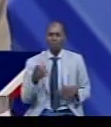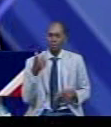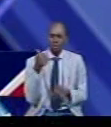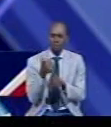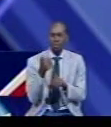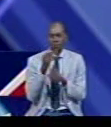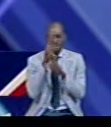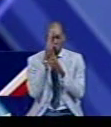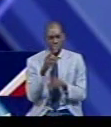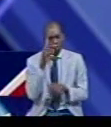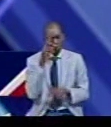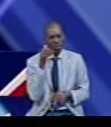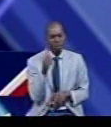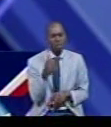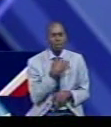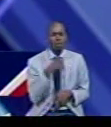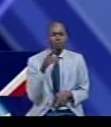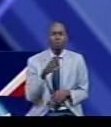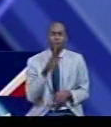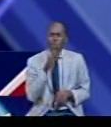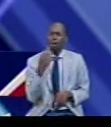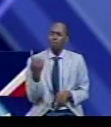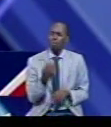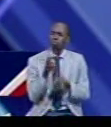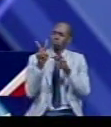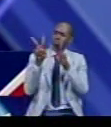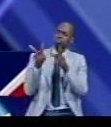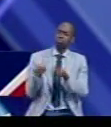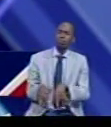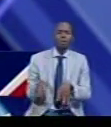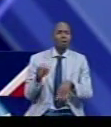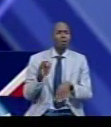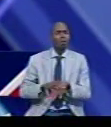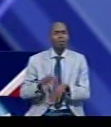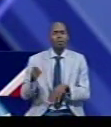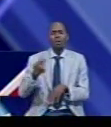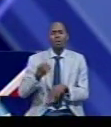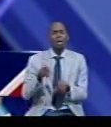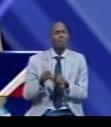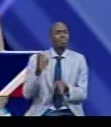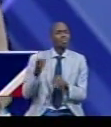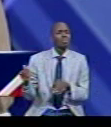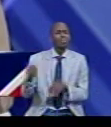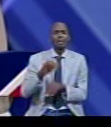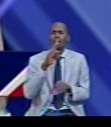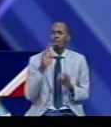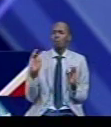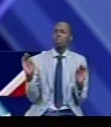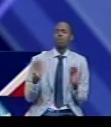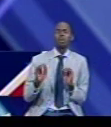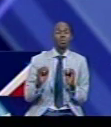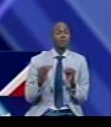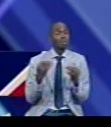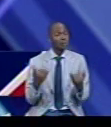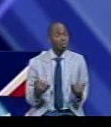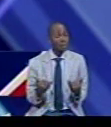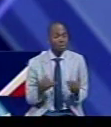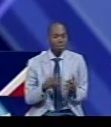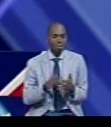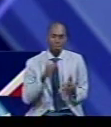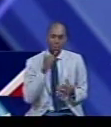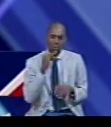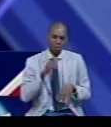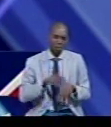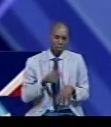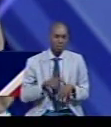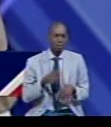themselves, and you are looking down on them as if they are not created by God. Dearly beloved, it is time for everyone to